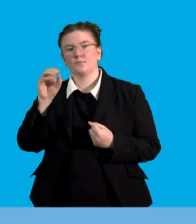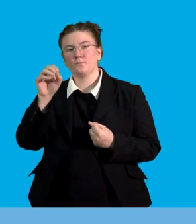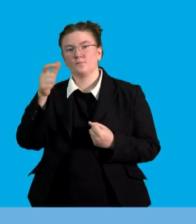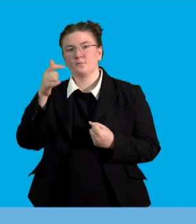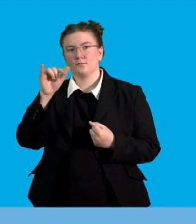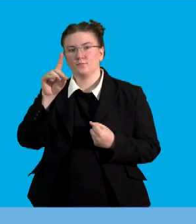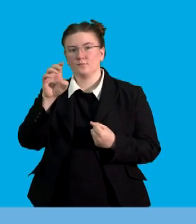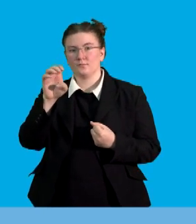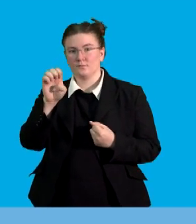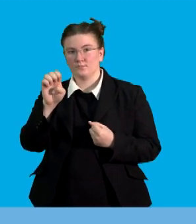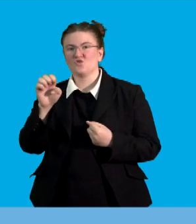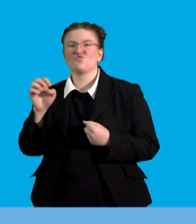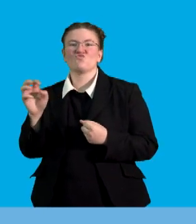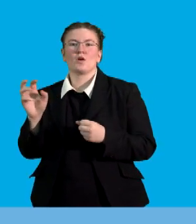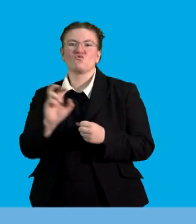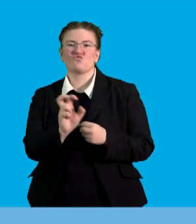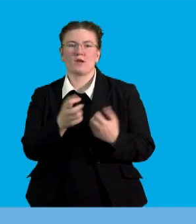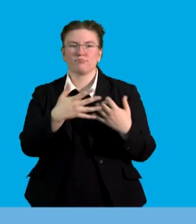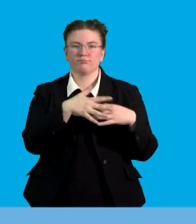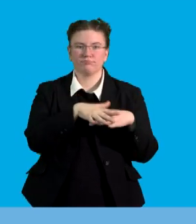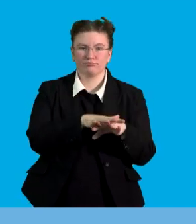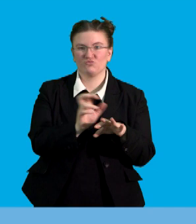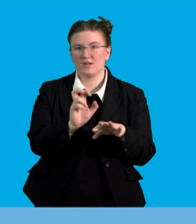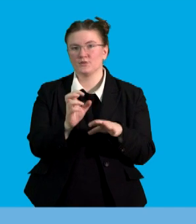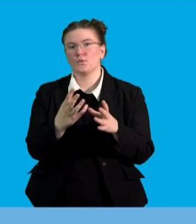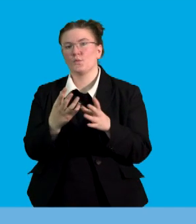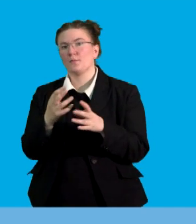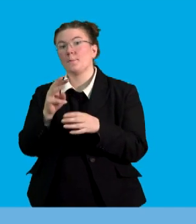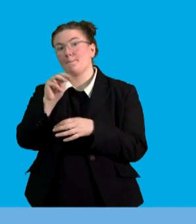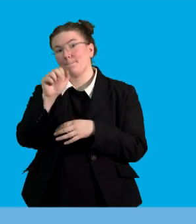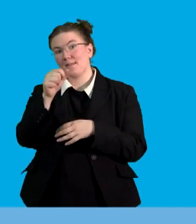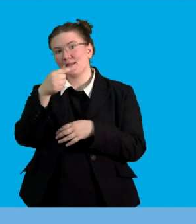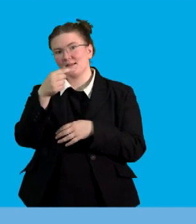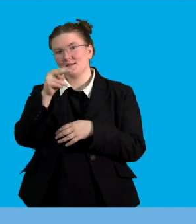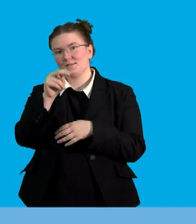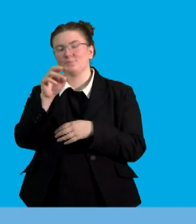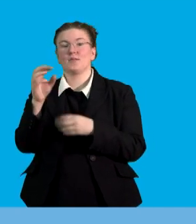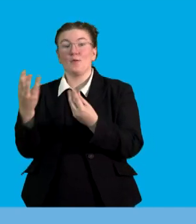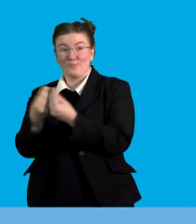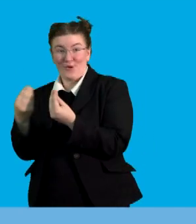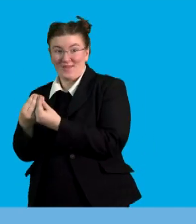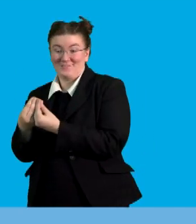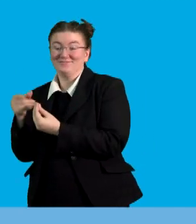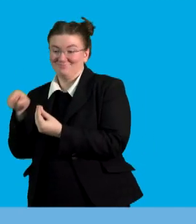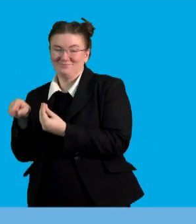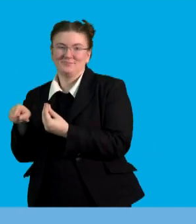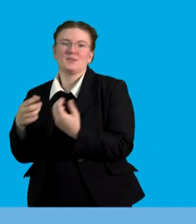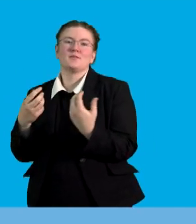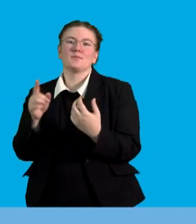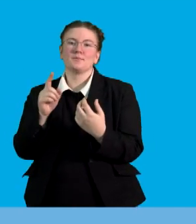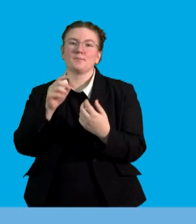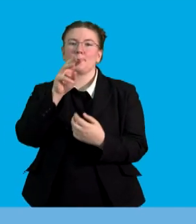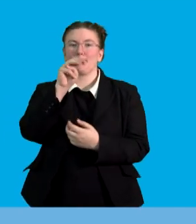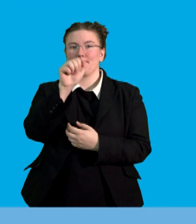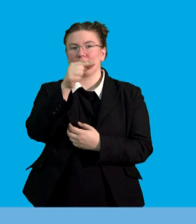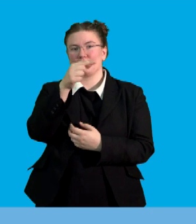oxide is what we are going to get when magnesium reacts with oxygen. So the magnesium